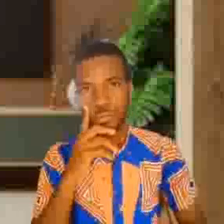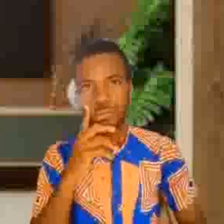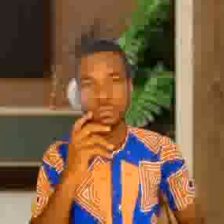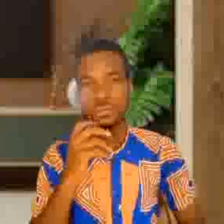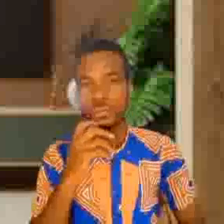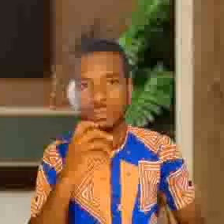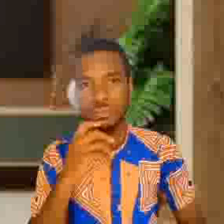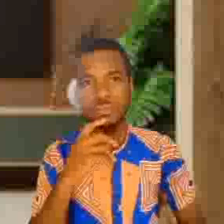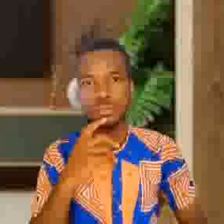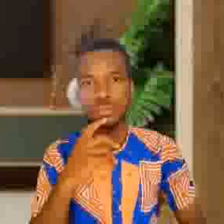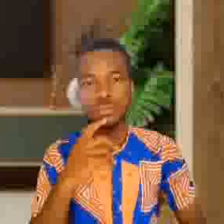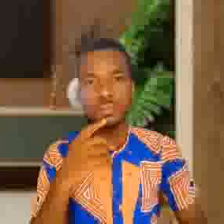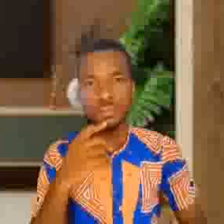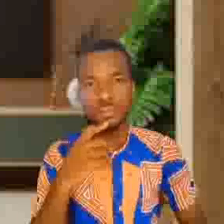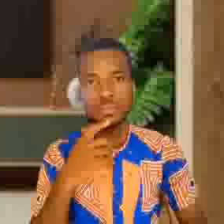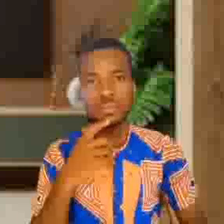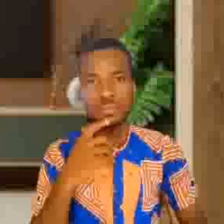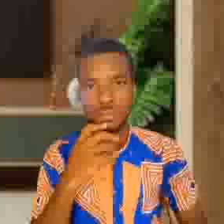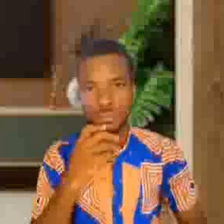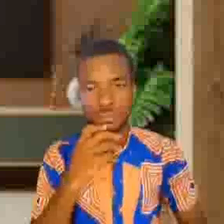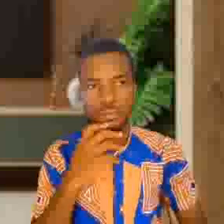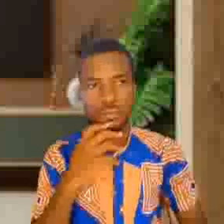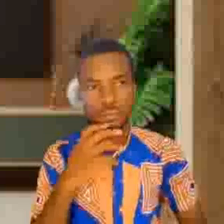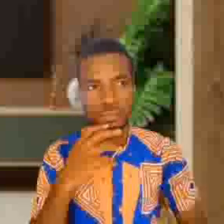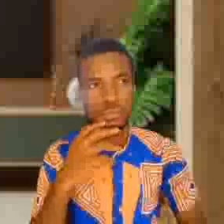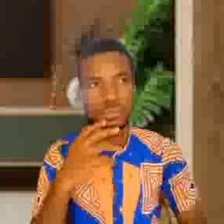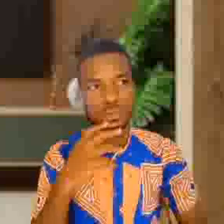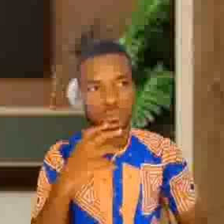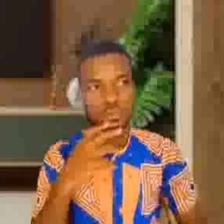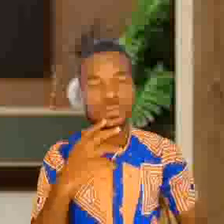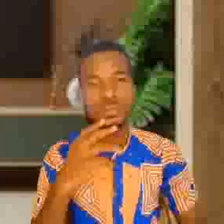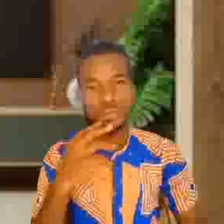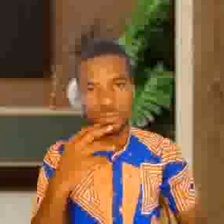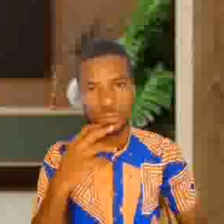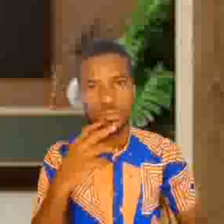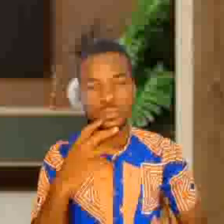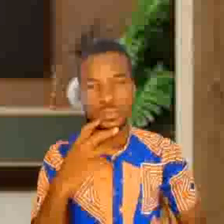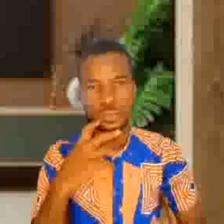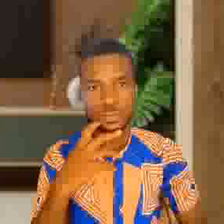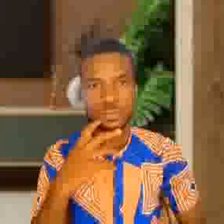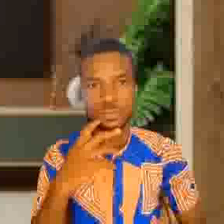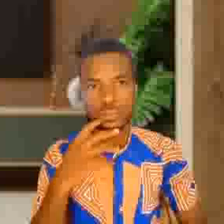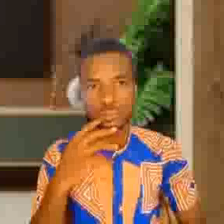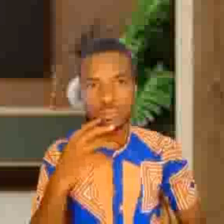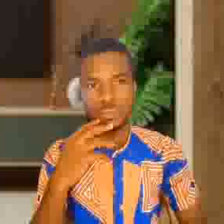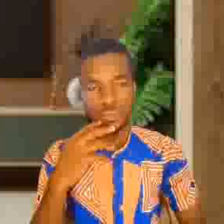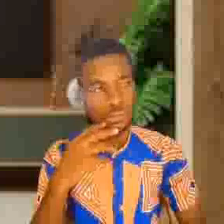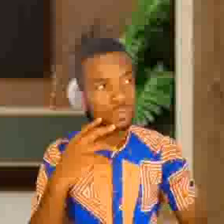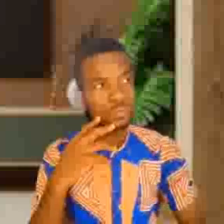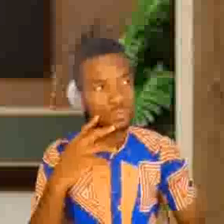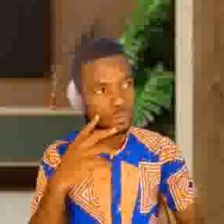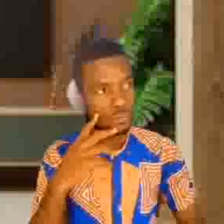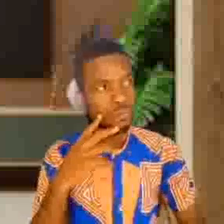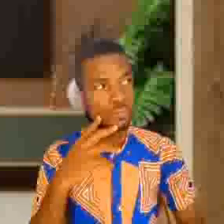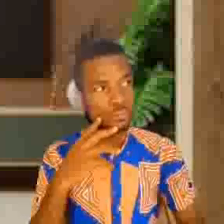the people that are following him from the people that want to follow things. Unfortunately, our generation